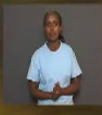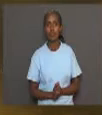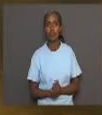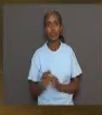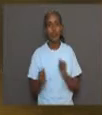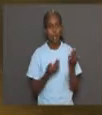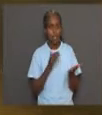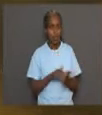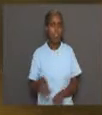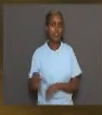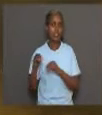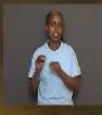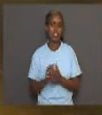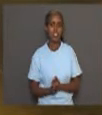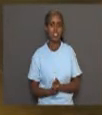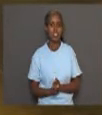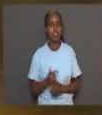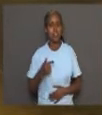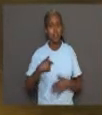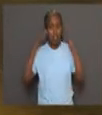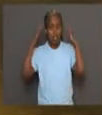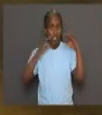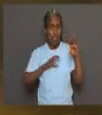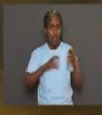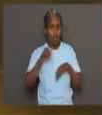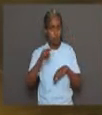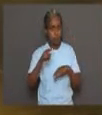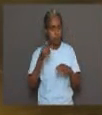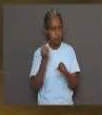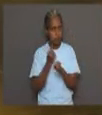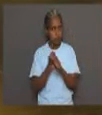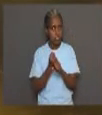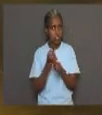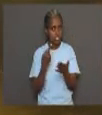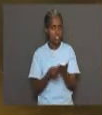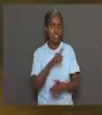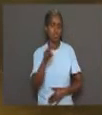Welcome back, students. I hope you did well with this question.